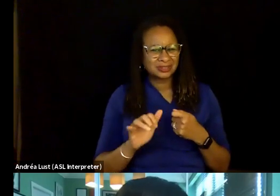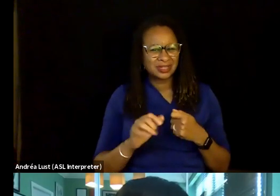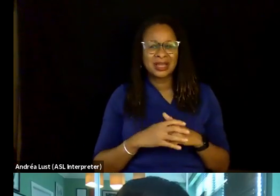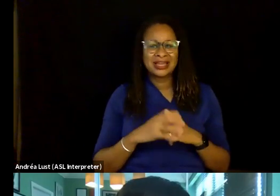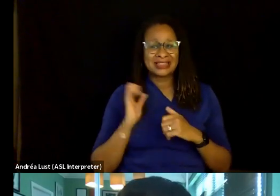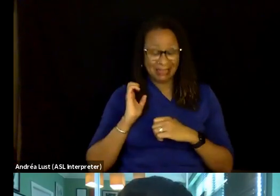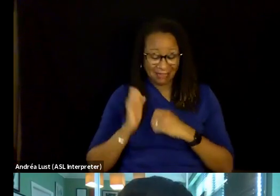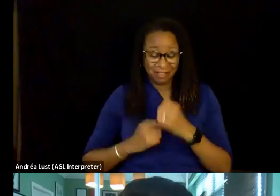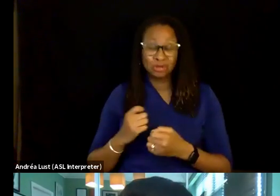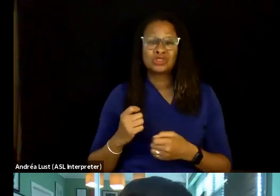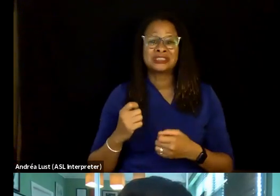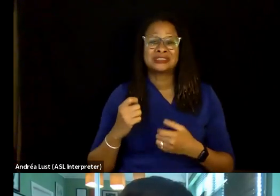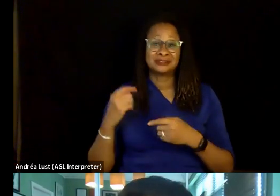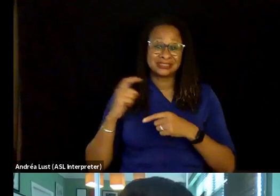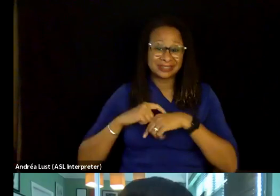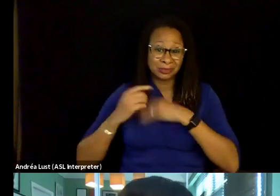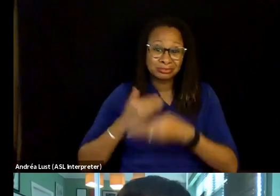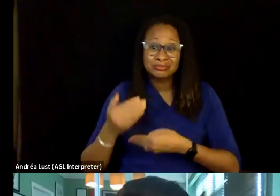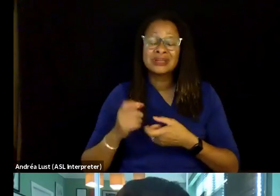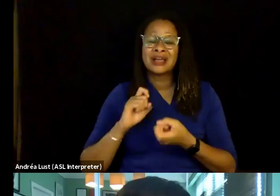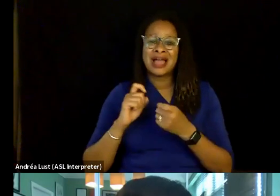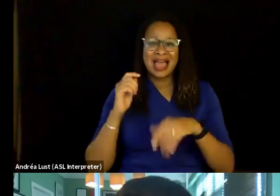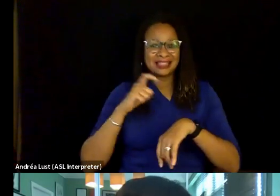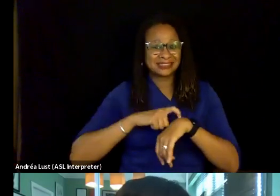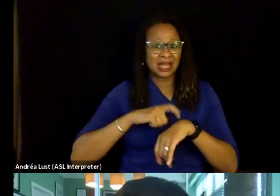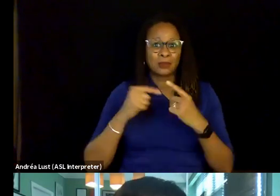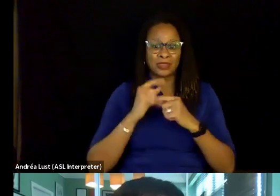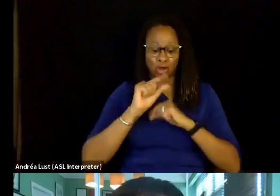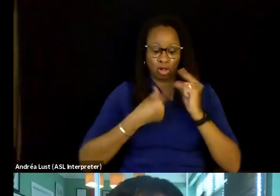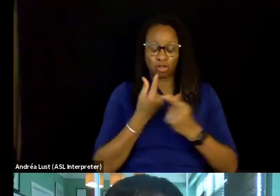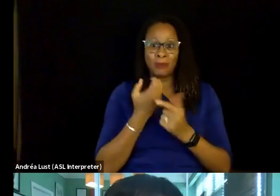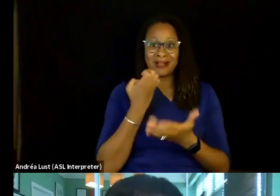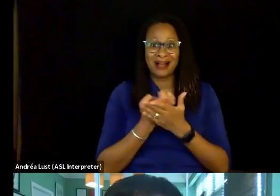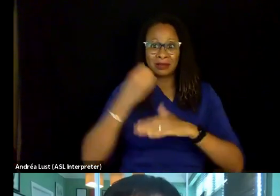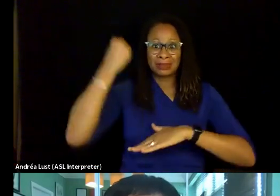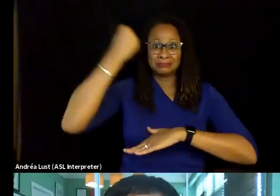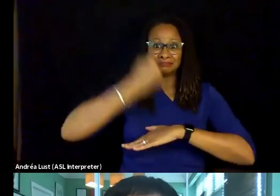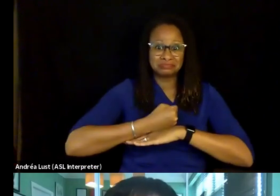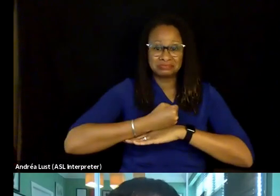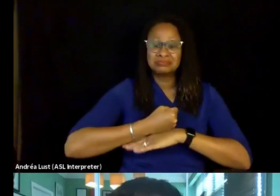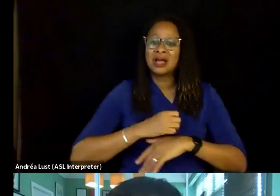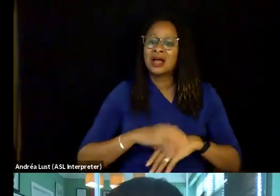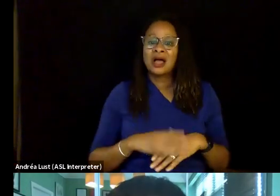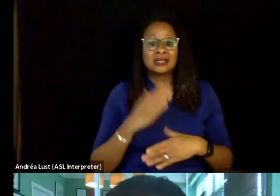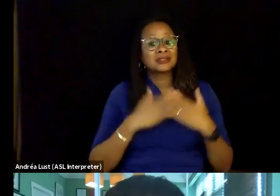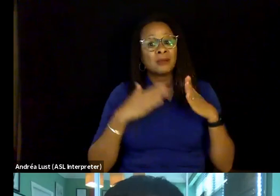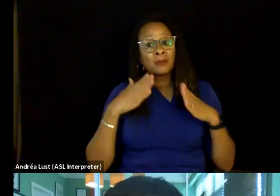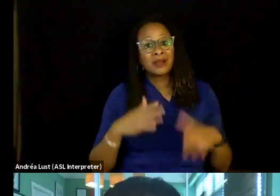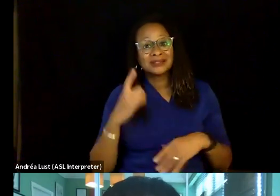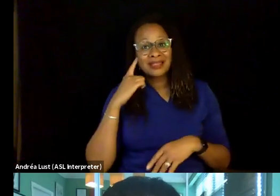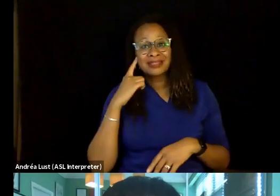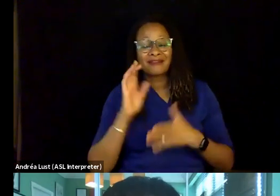all of this at a time when the global economy has plunged. In some ways, I think actually